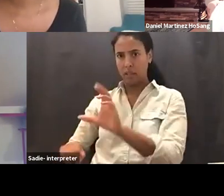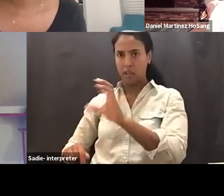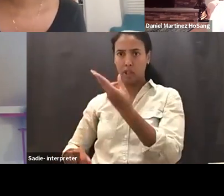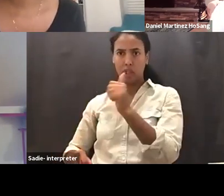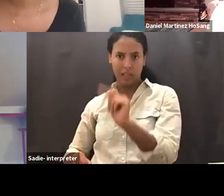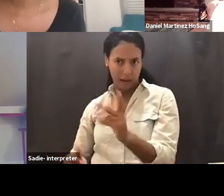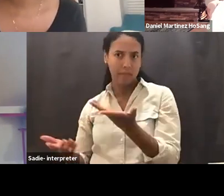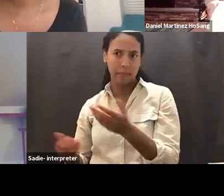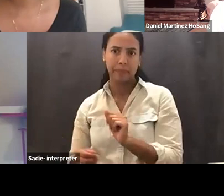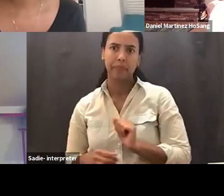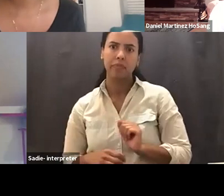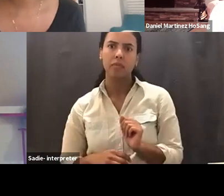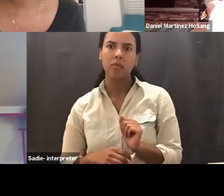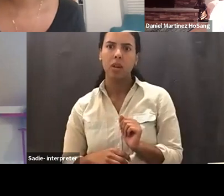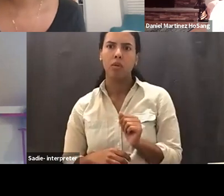very well-organized people who